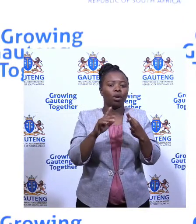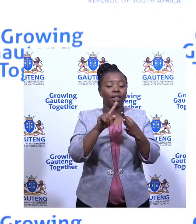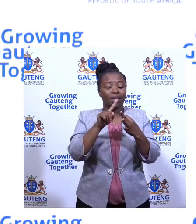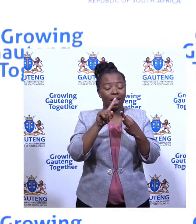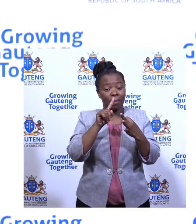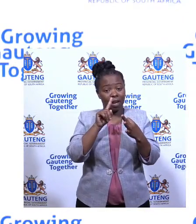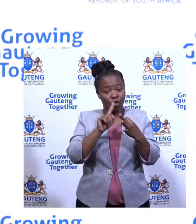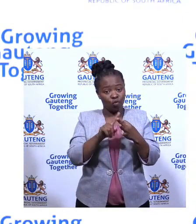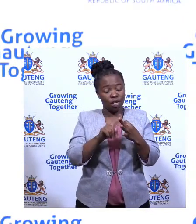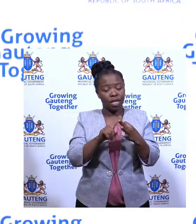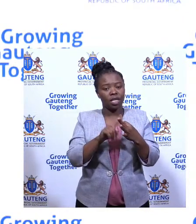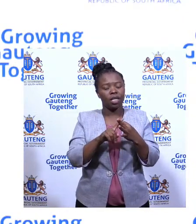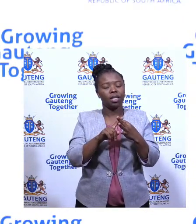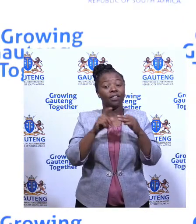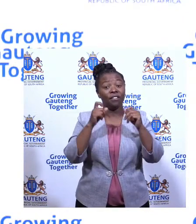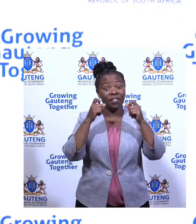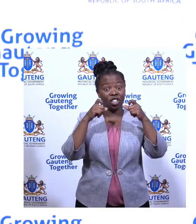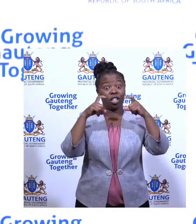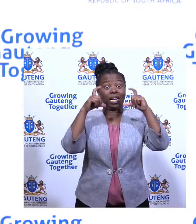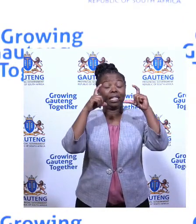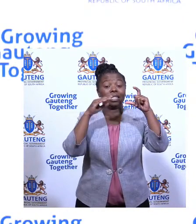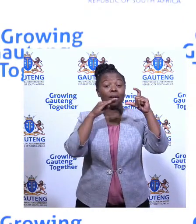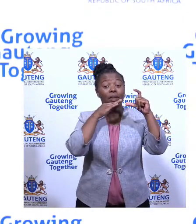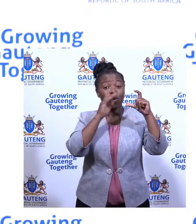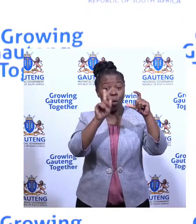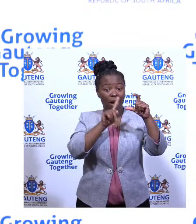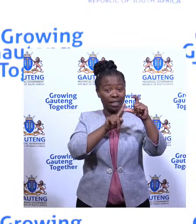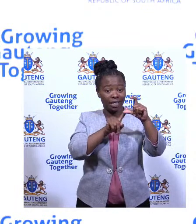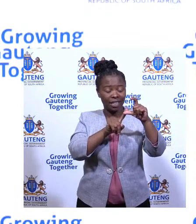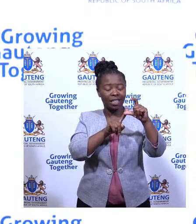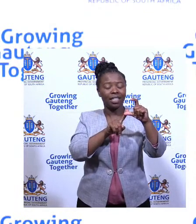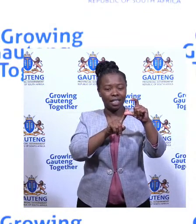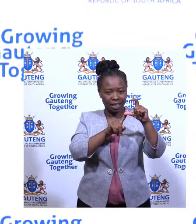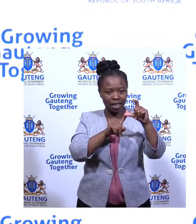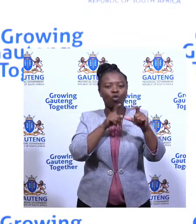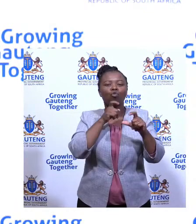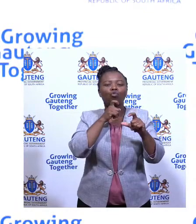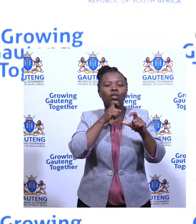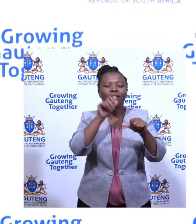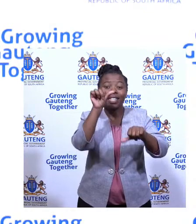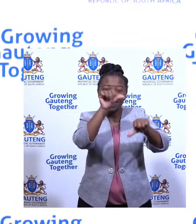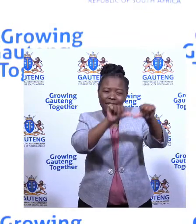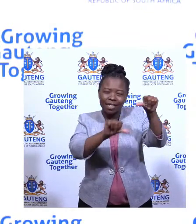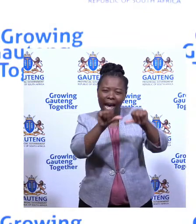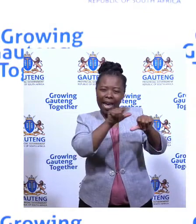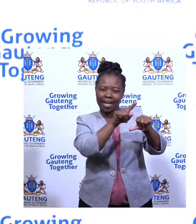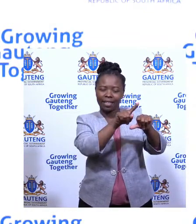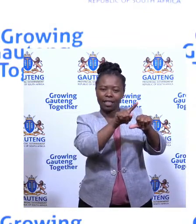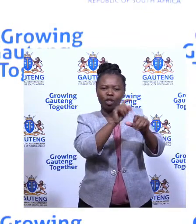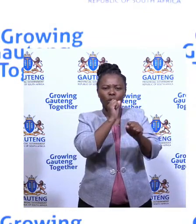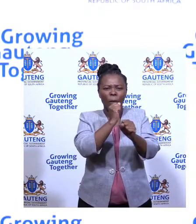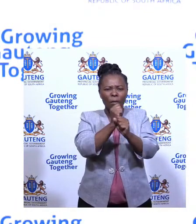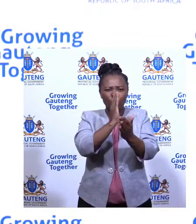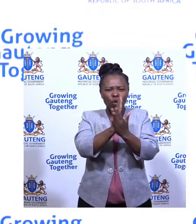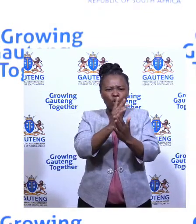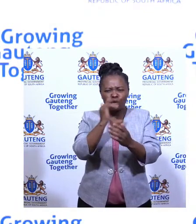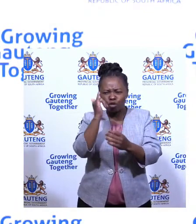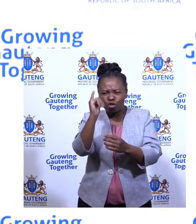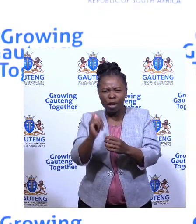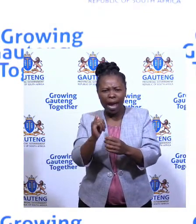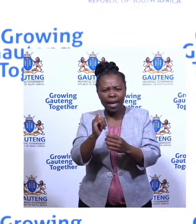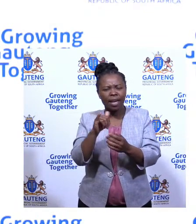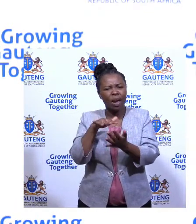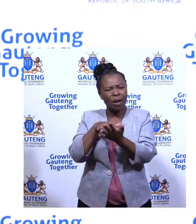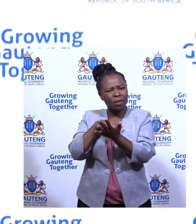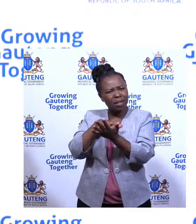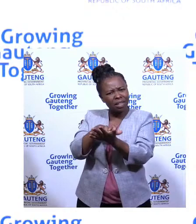about vigilance, so vigilance also means using the science to continuously track who are the people who are most vulnerable so that